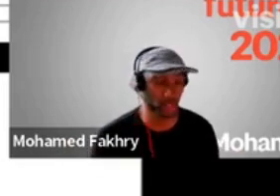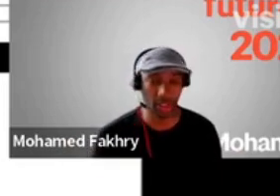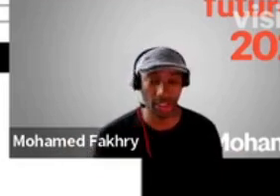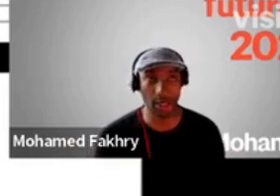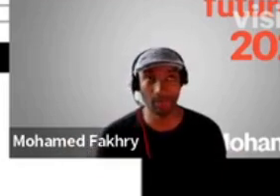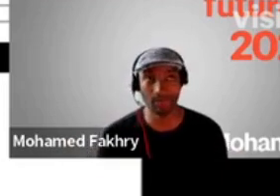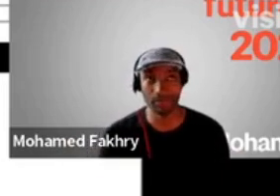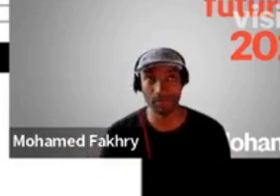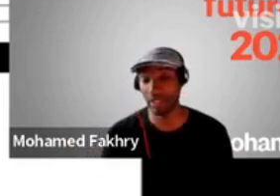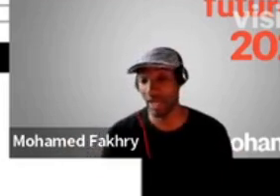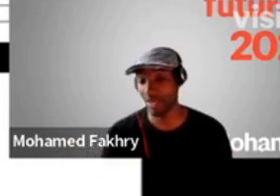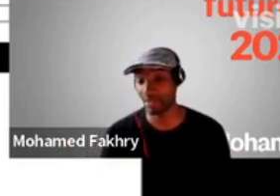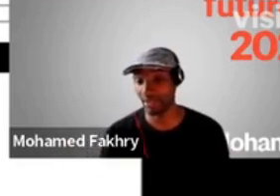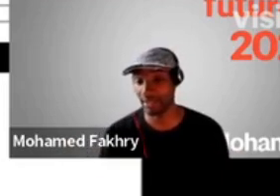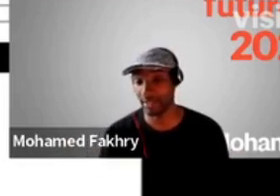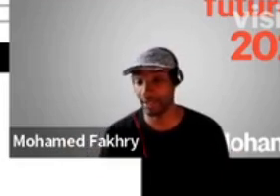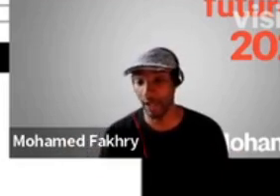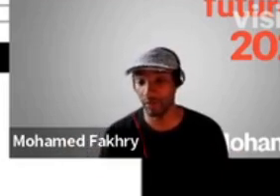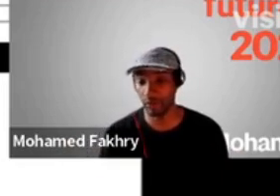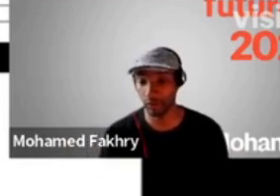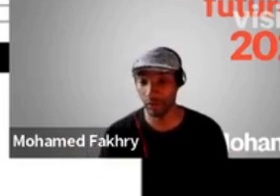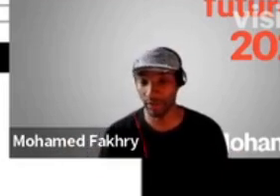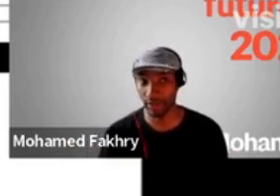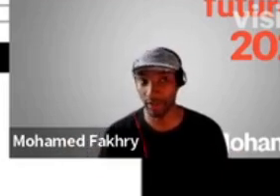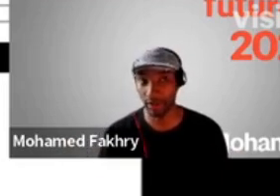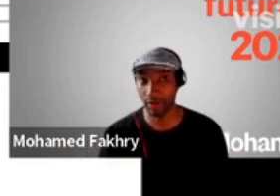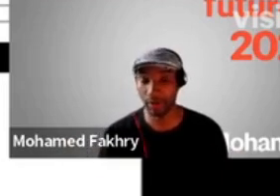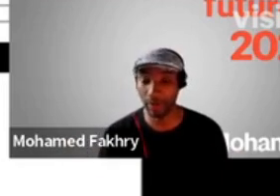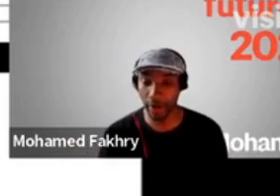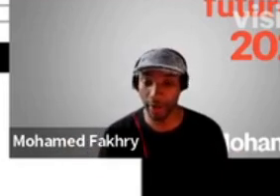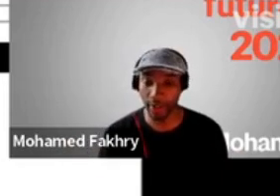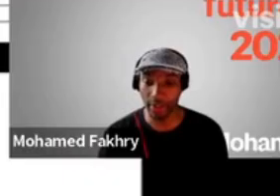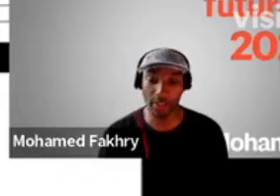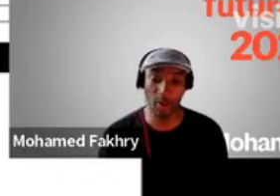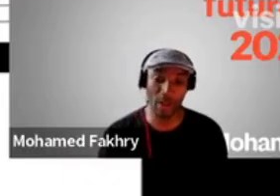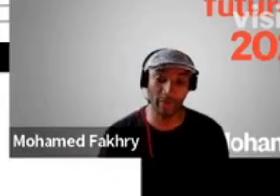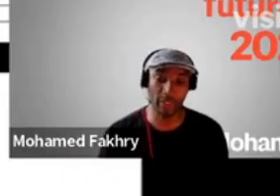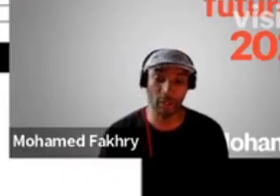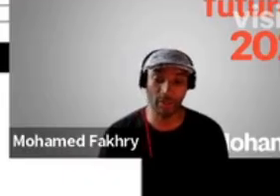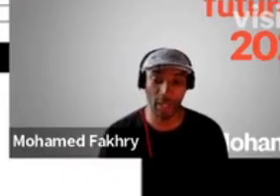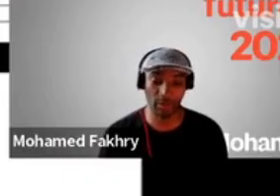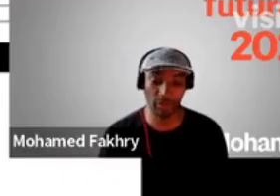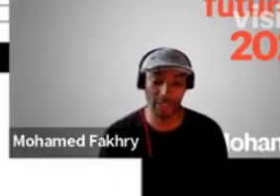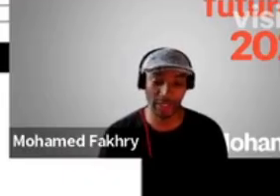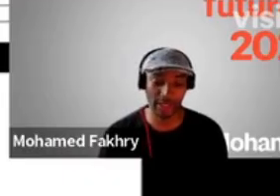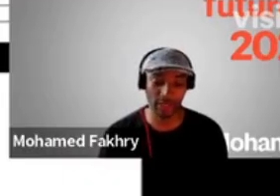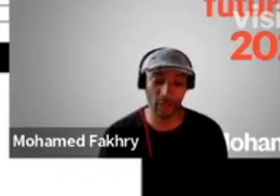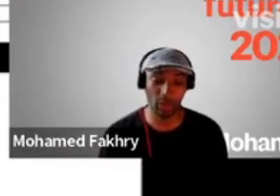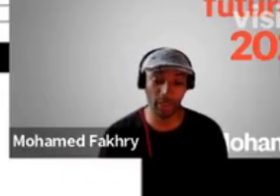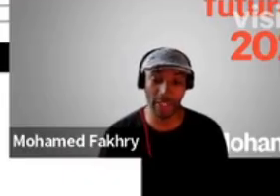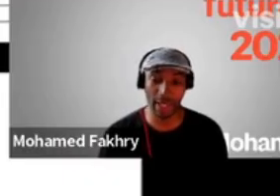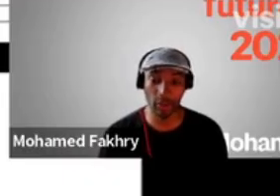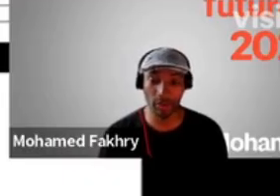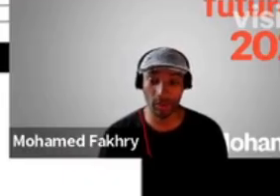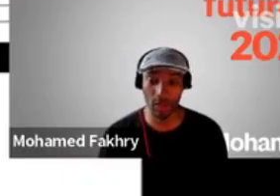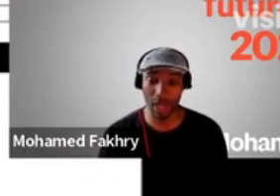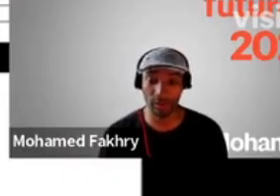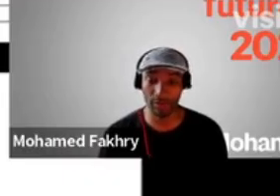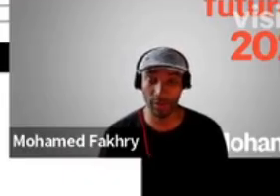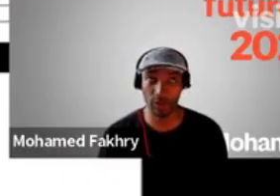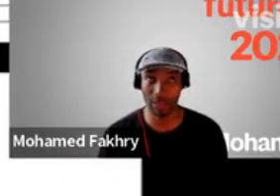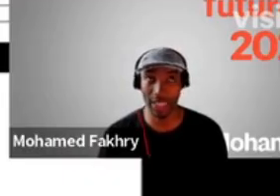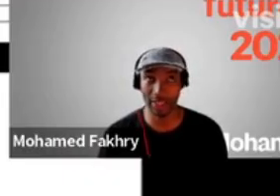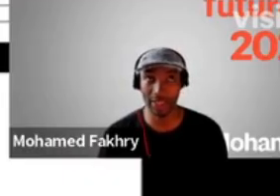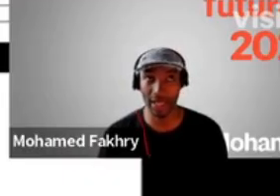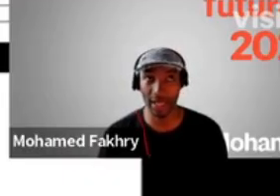do. But honestly, it's not helpful to me. But the way for it to be helpful is if you are putting a doorbell, you have